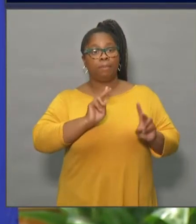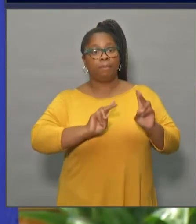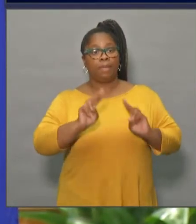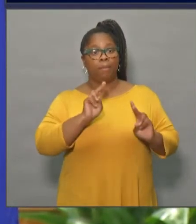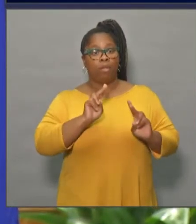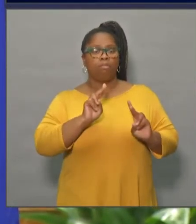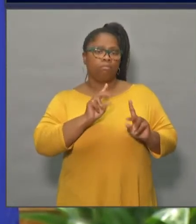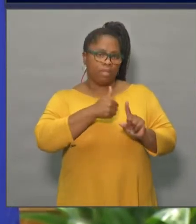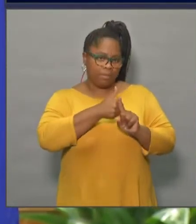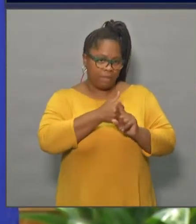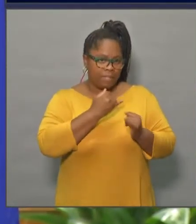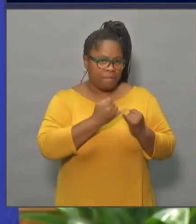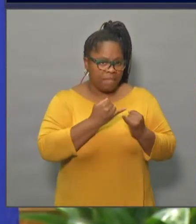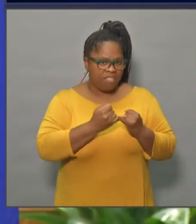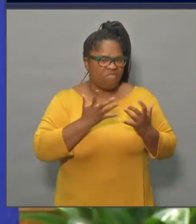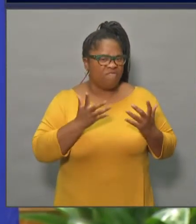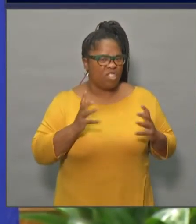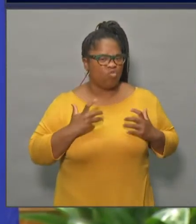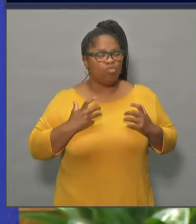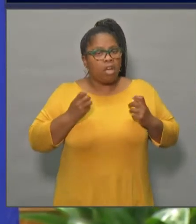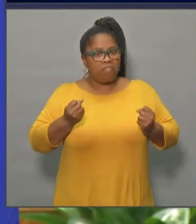are incarcerated and have recovered,